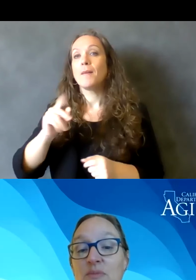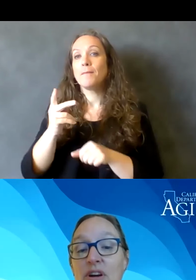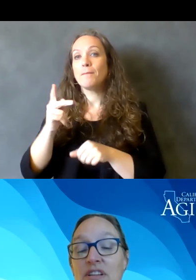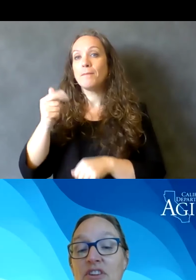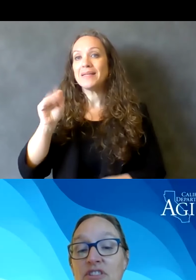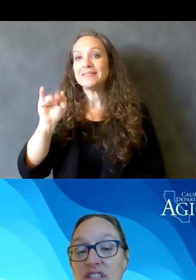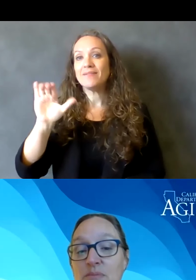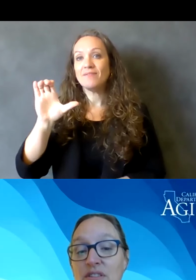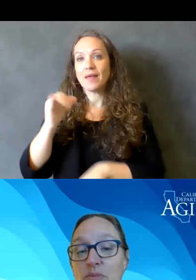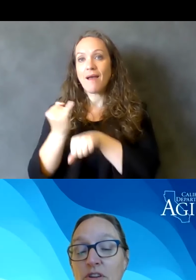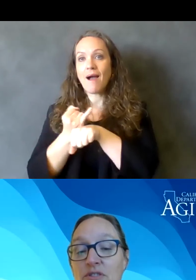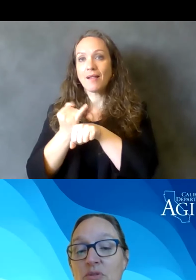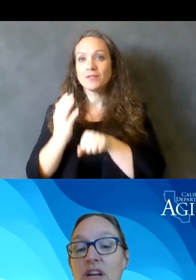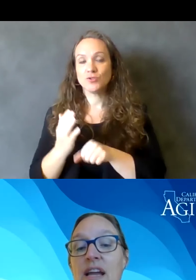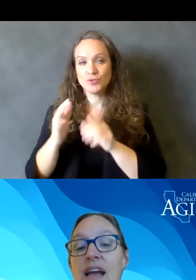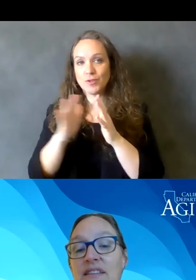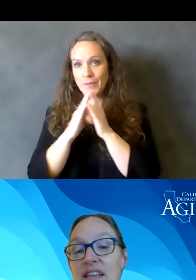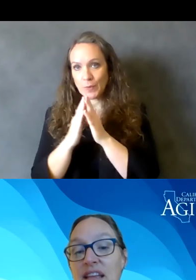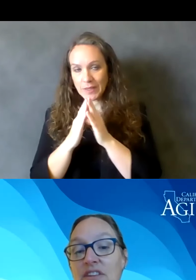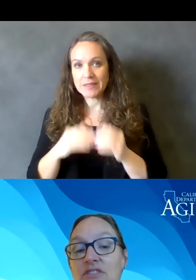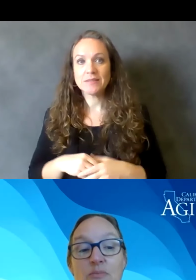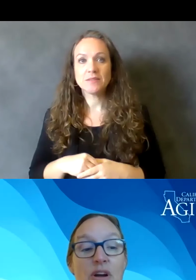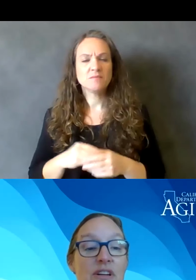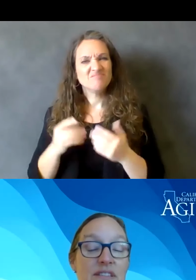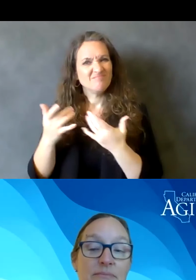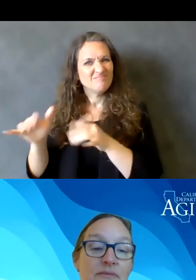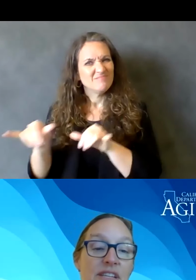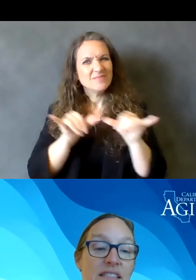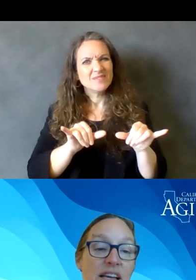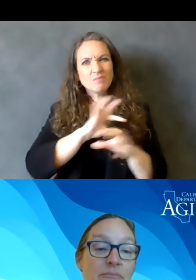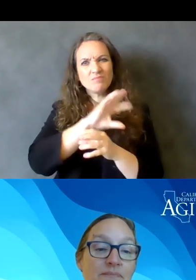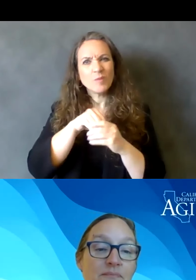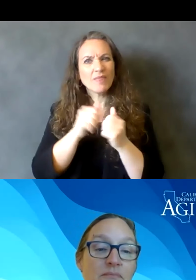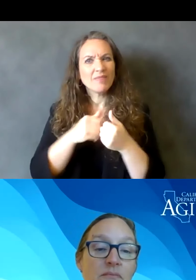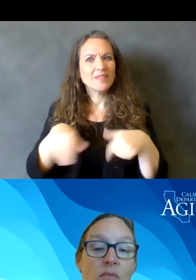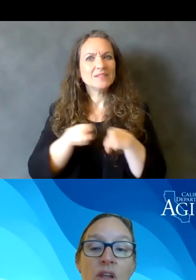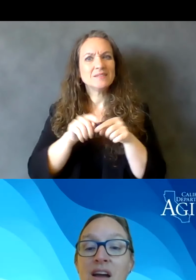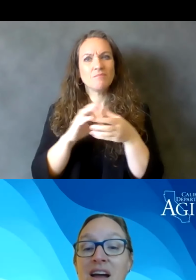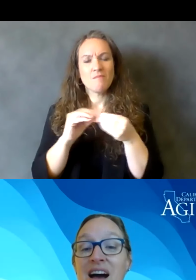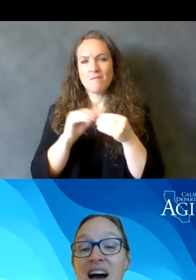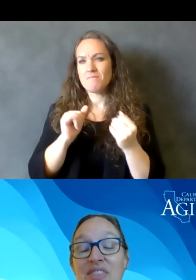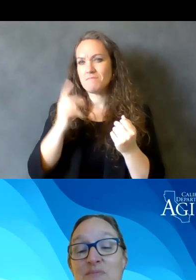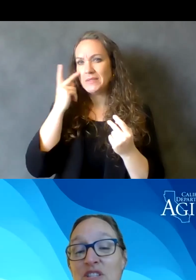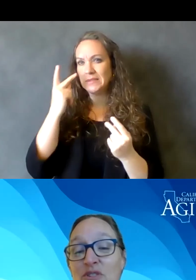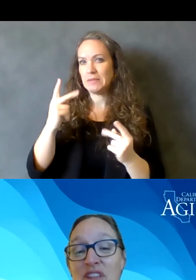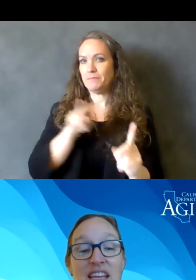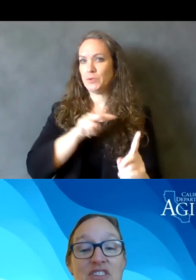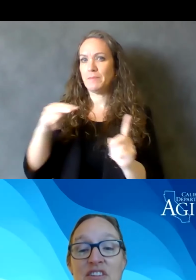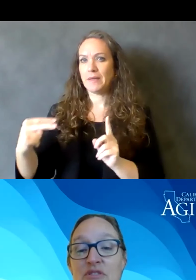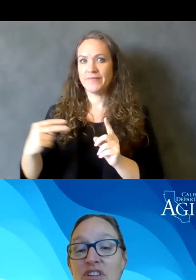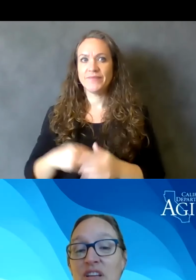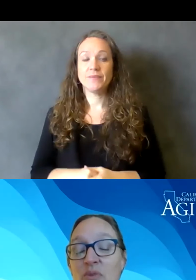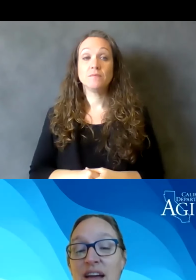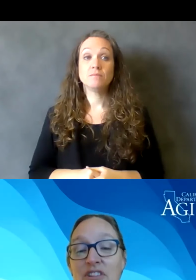racial disparities are just as much as part of the story as the age disparities. Next slide. This means for the